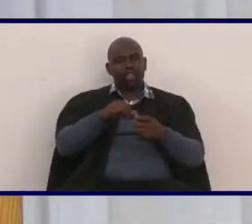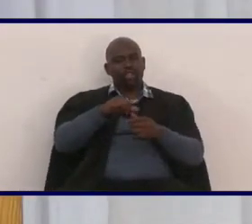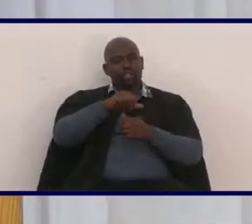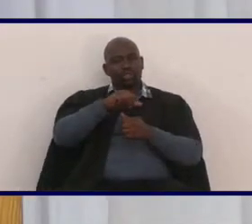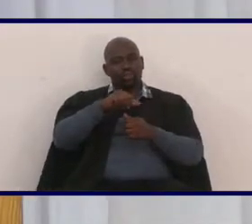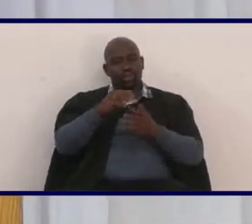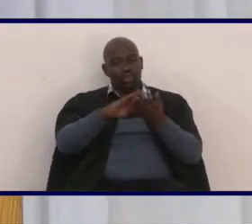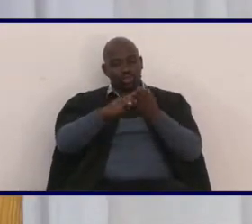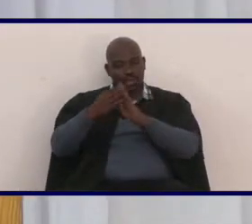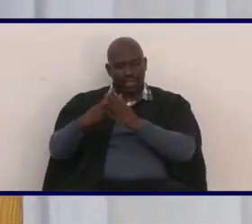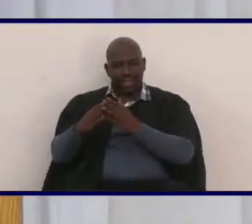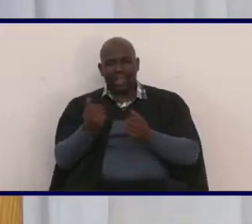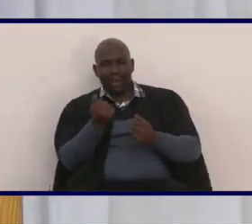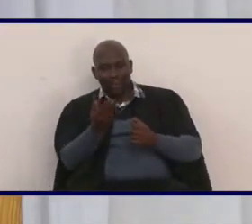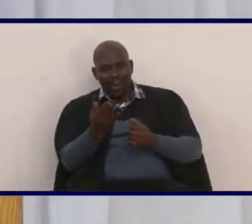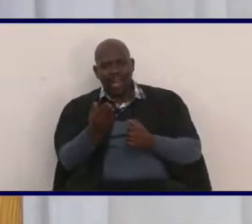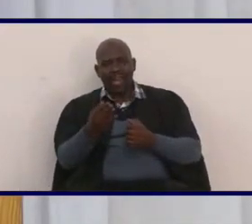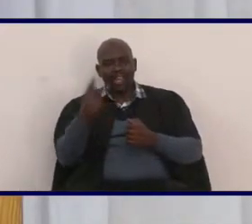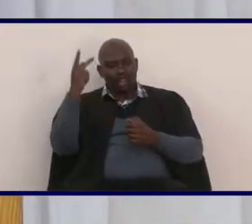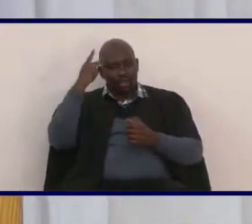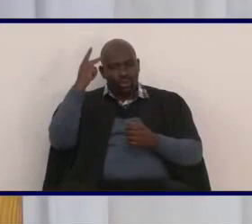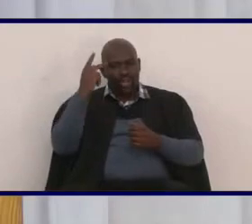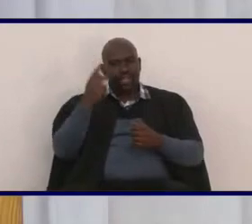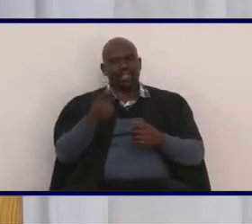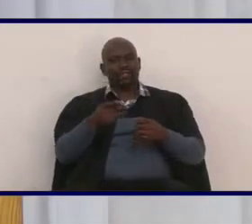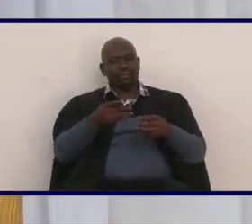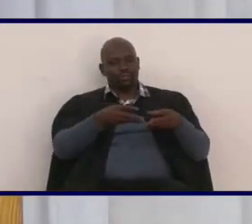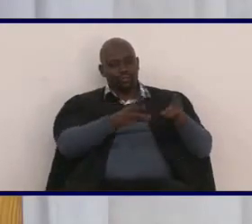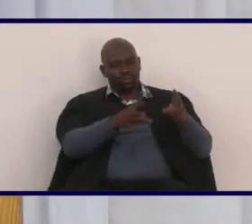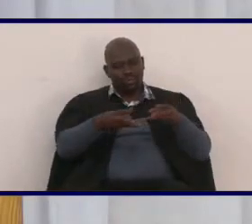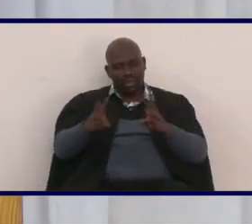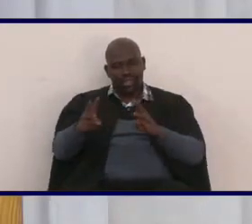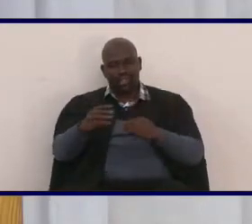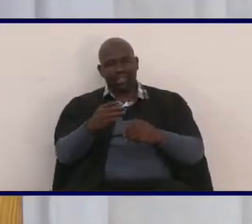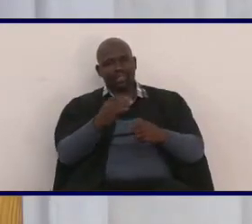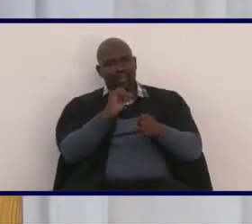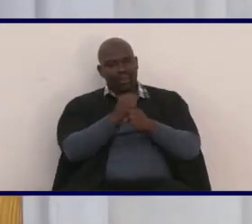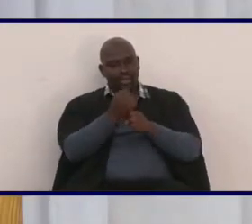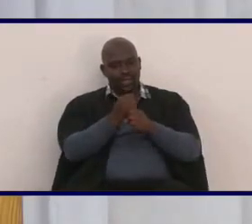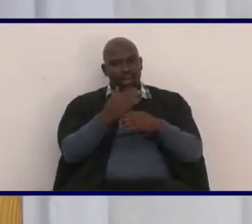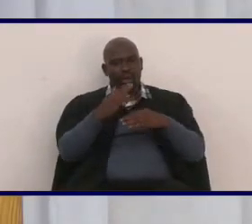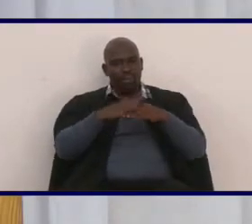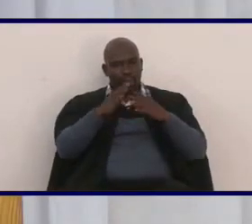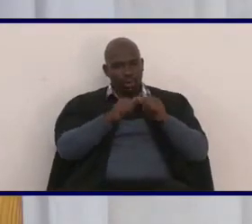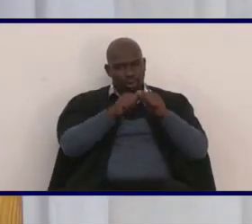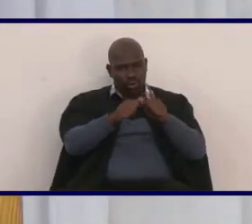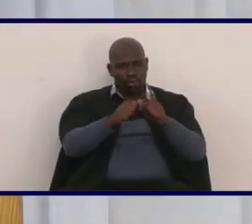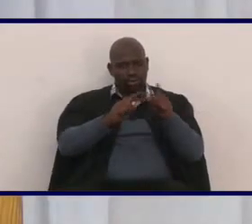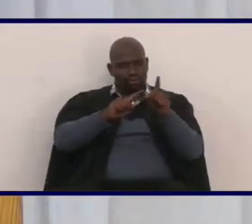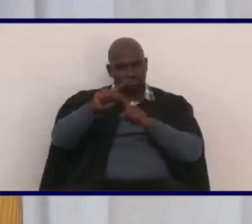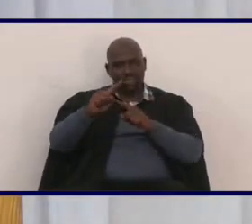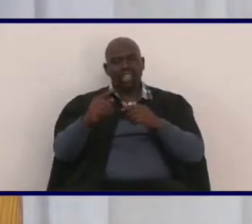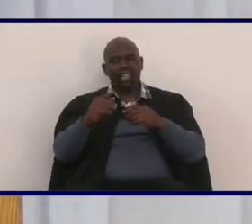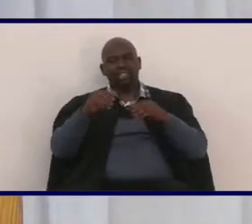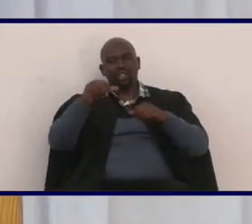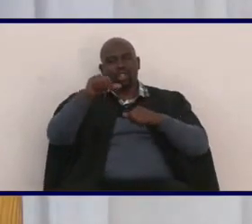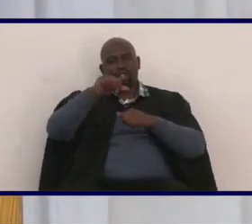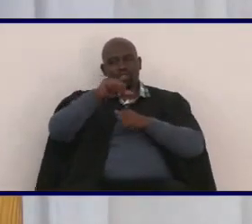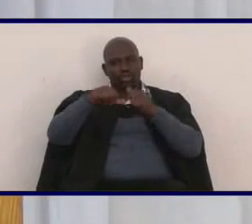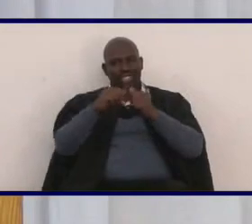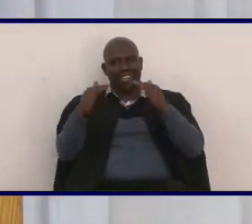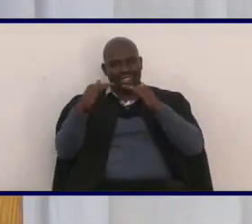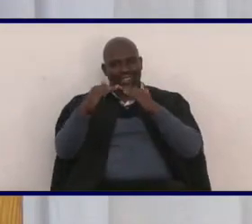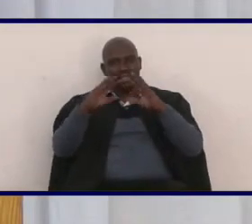to a more sustainable, prosperous, just, and peaceful future for all. I urge you, as Nelson